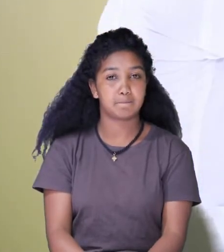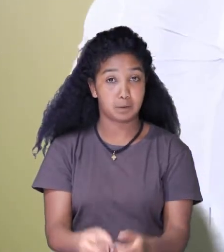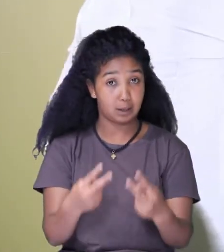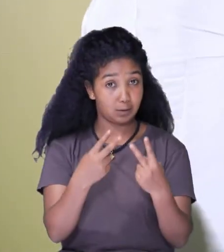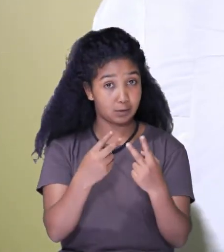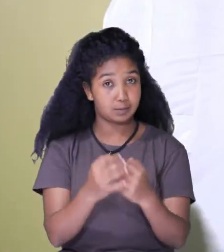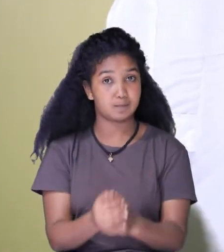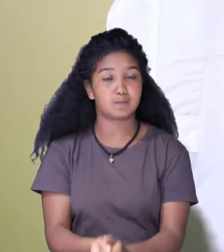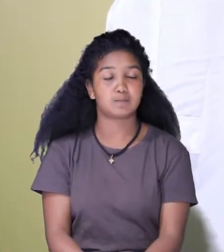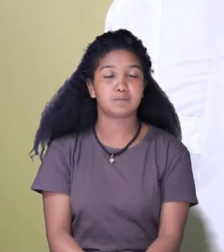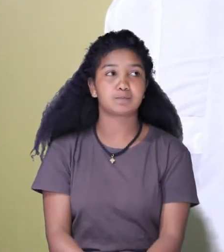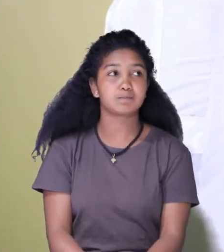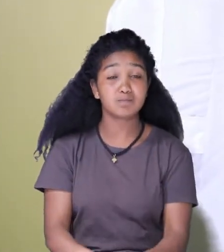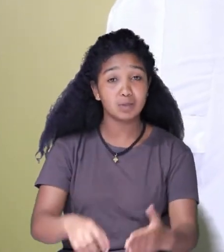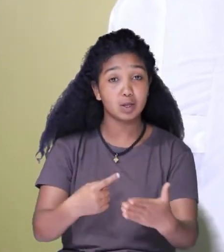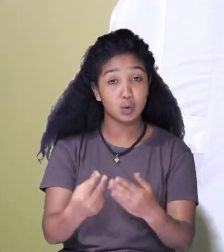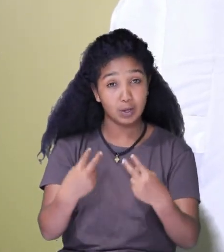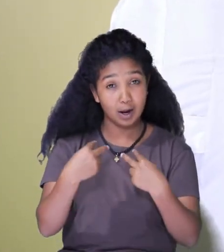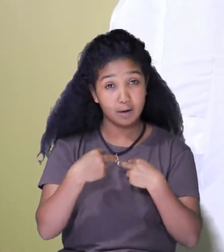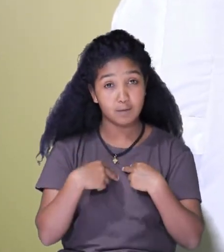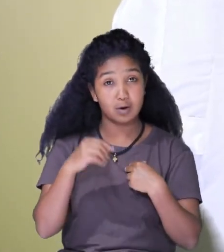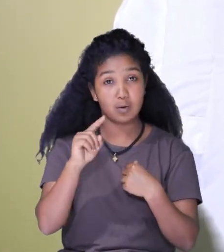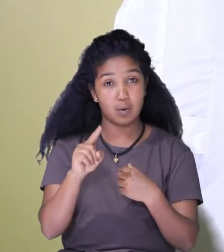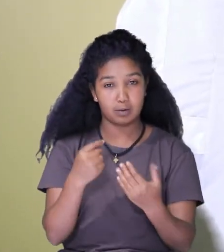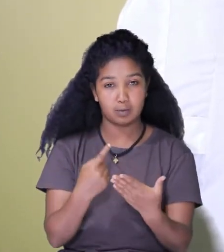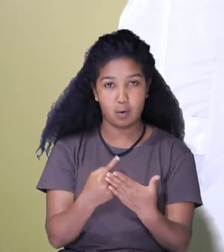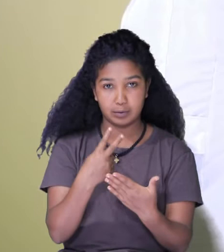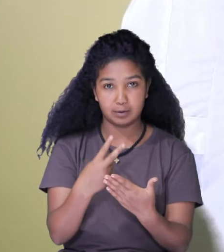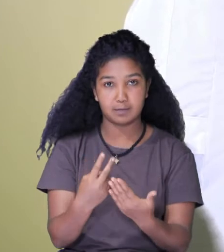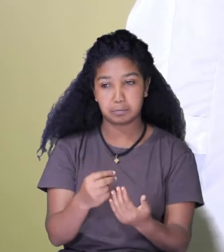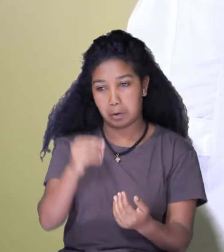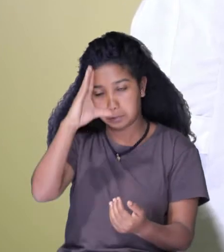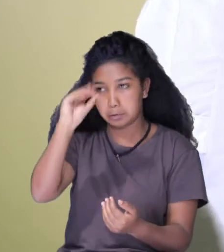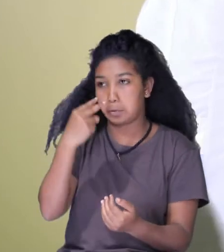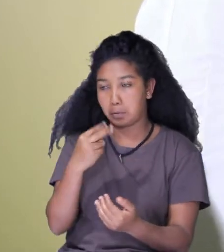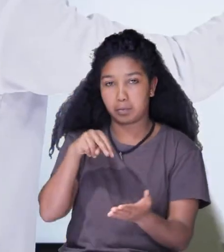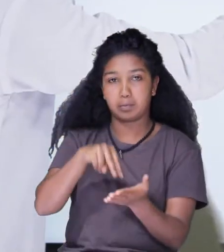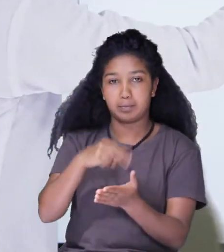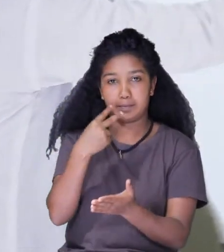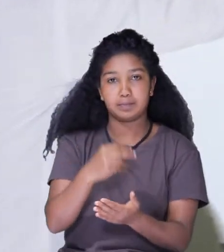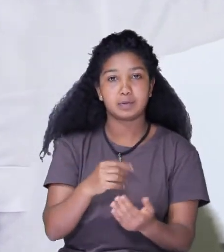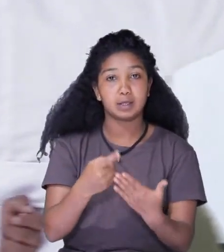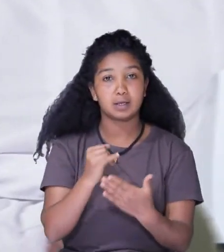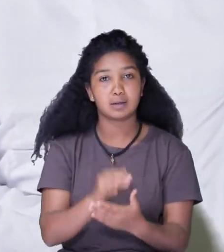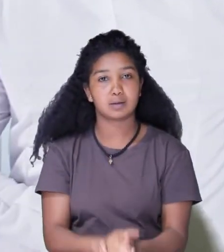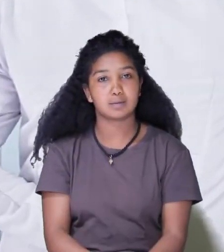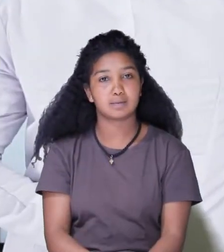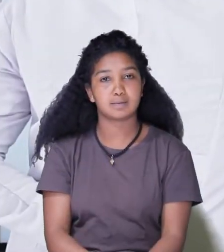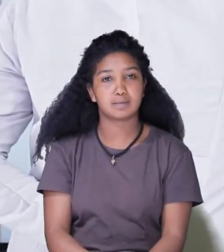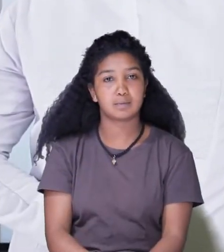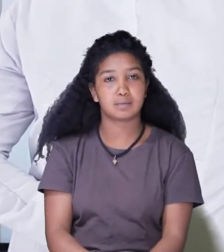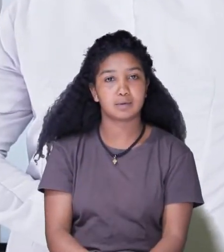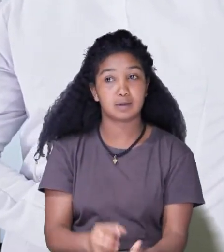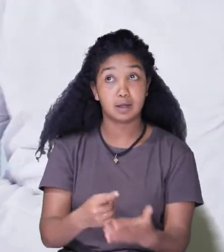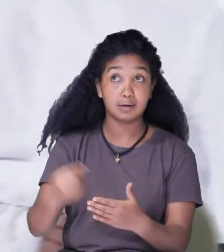Look, here we have one observer, that is human being. Here there